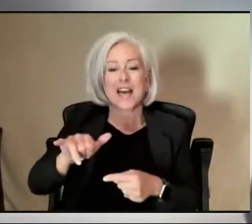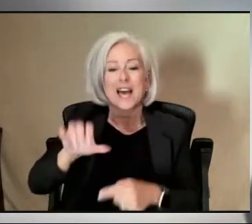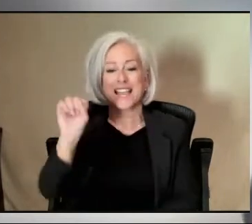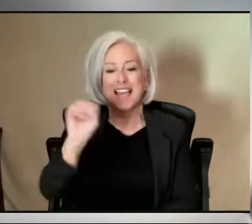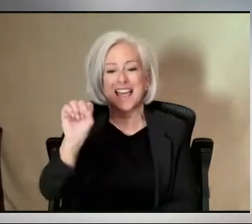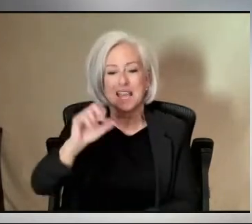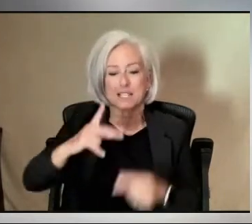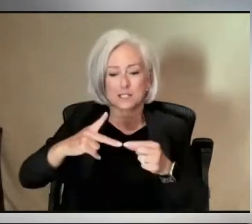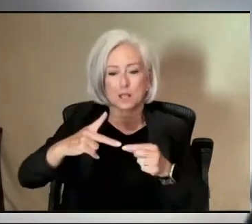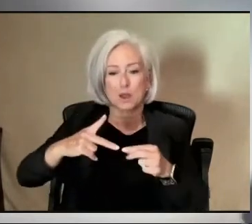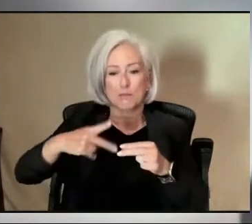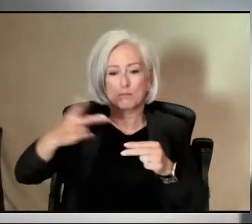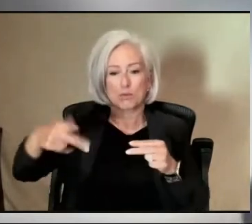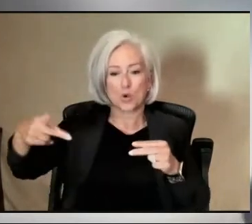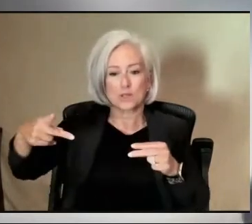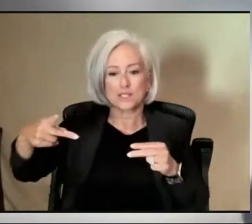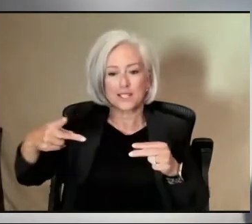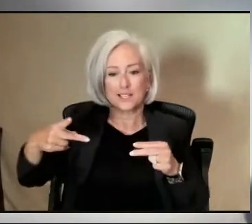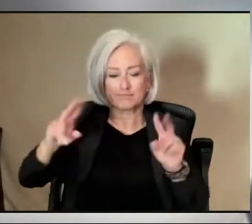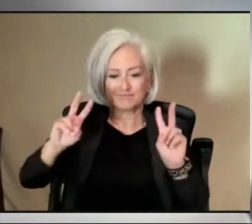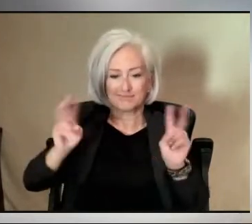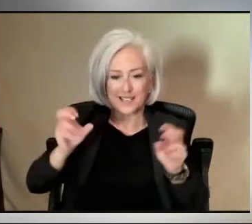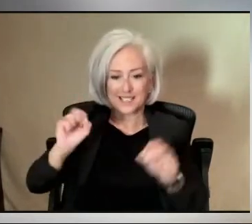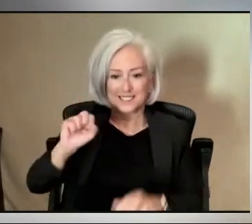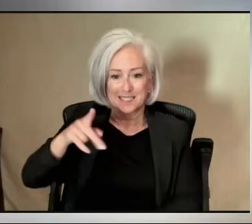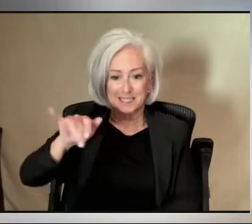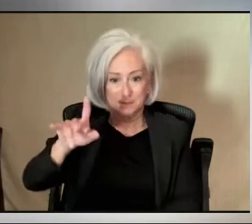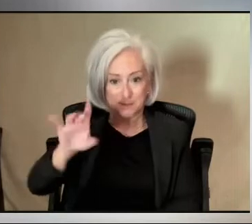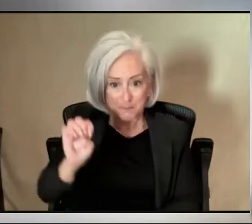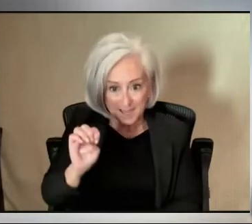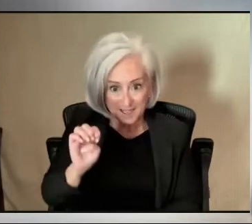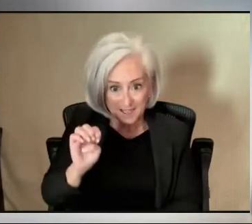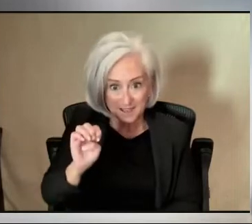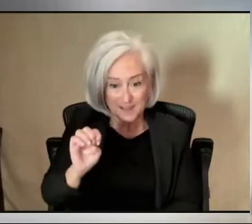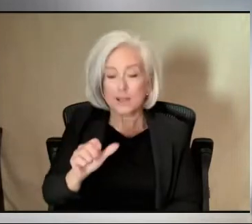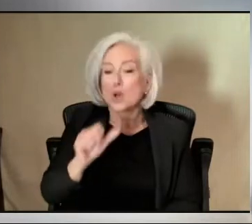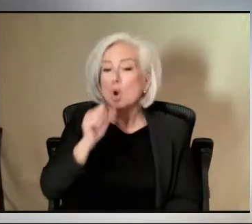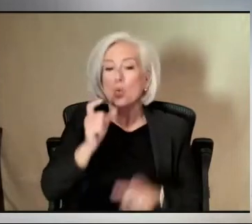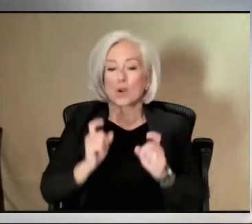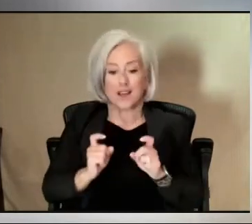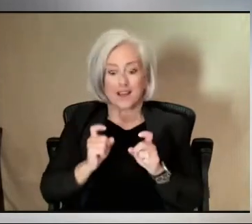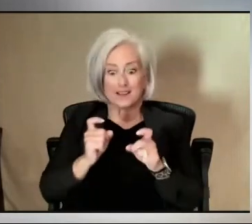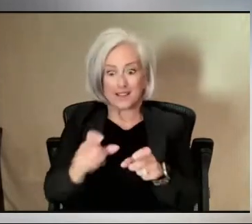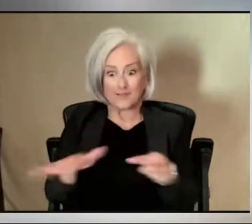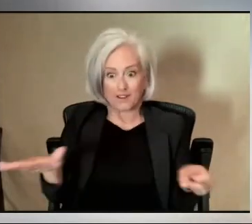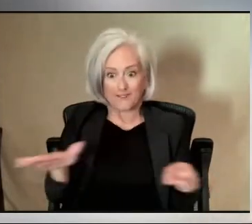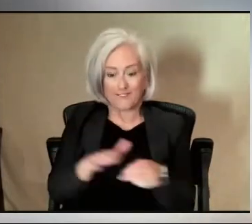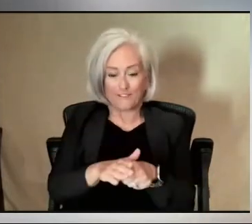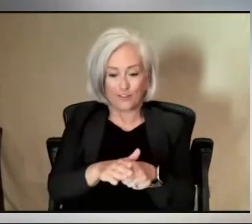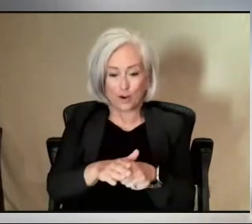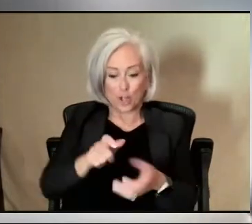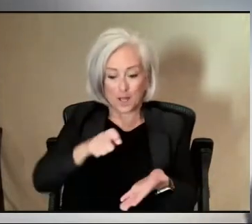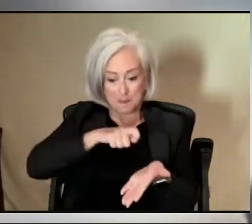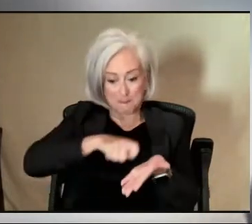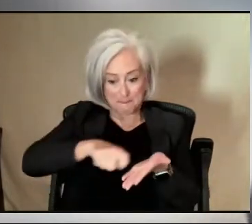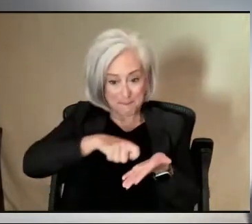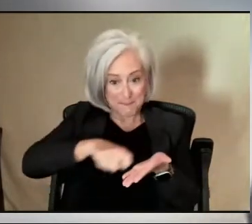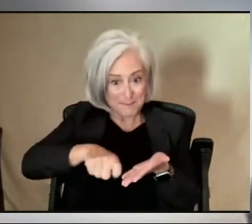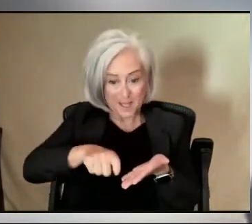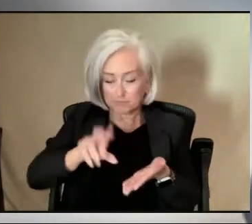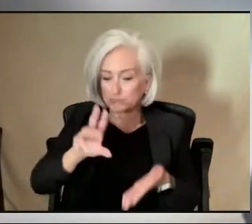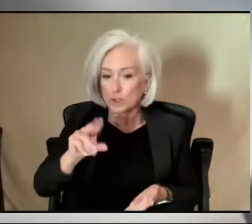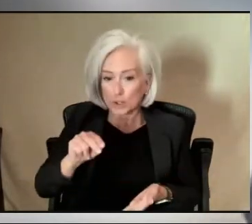not giving the whole pen. We're giving the genetic blueprint for the clicker, the spike